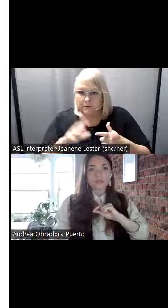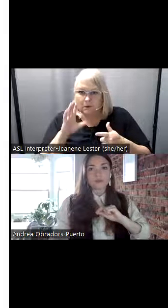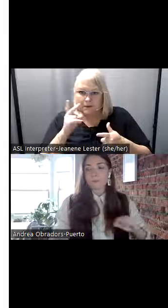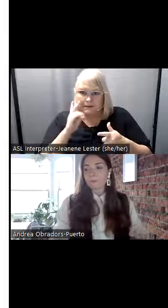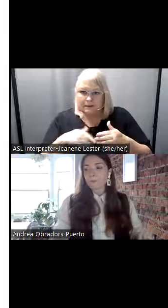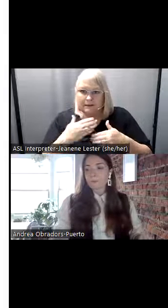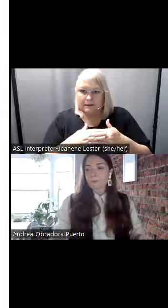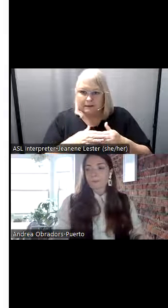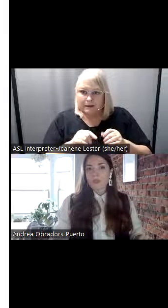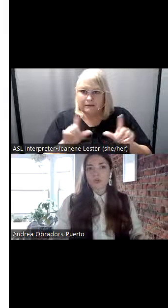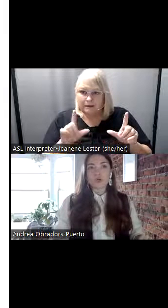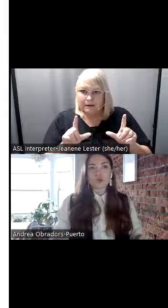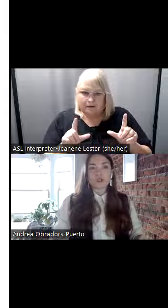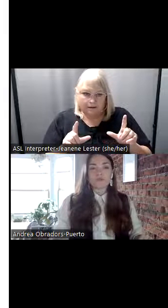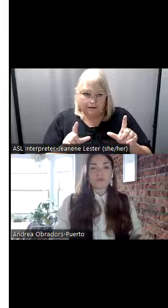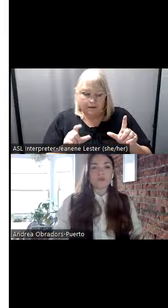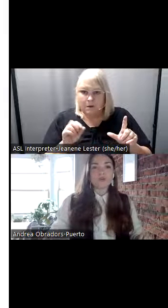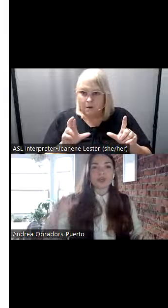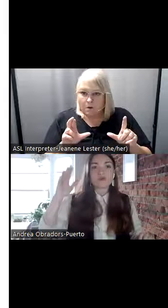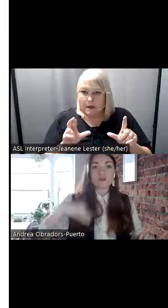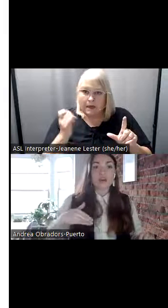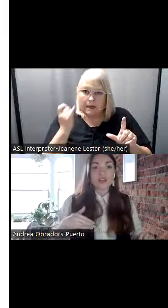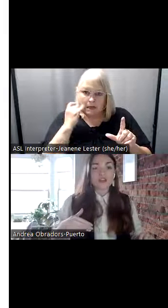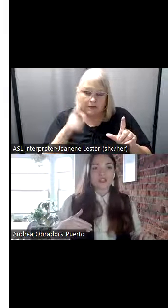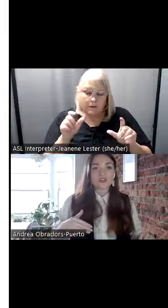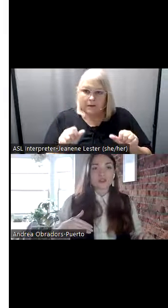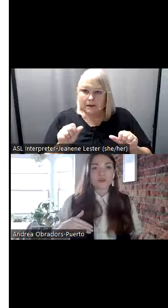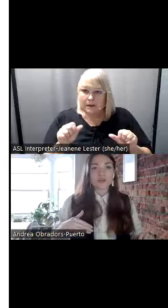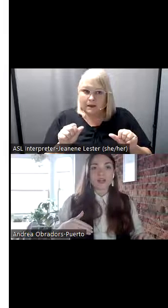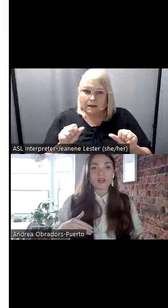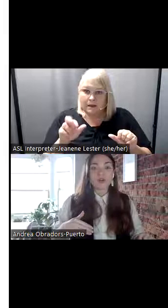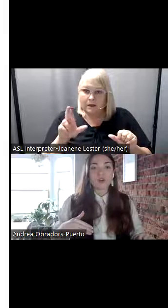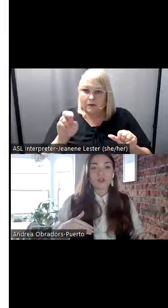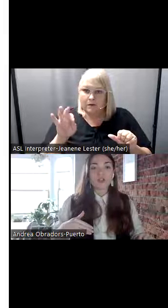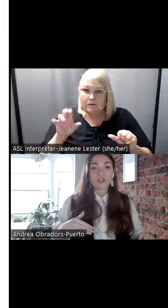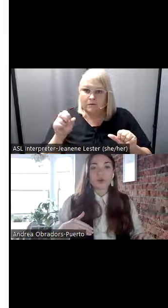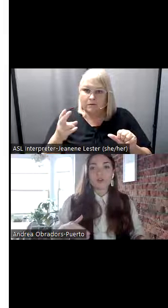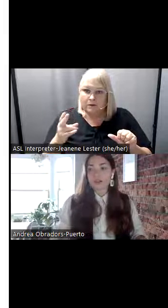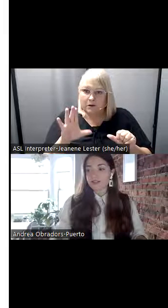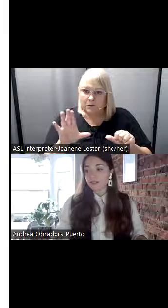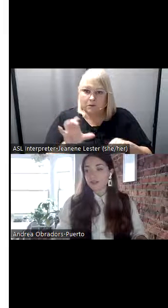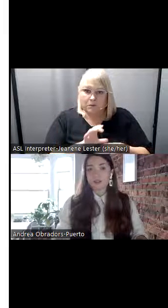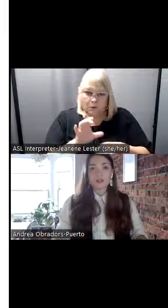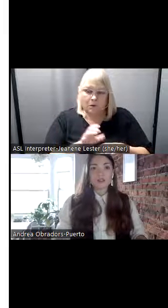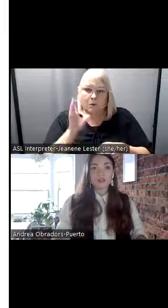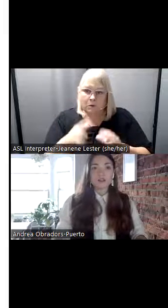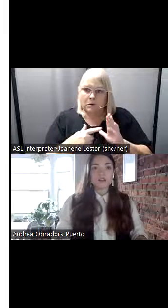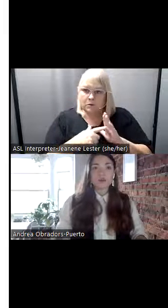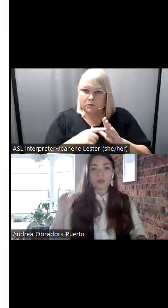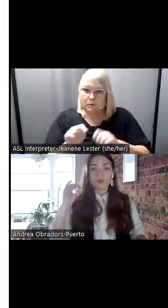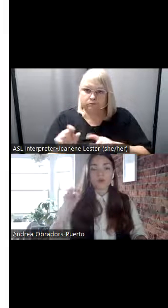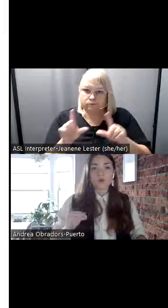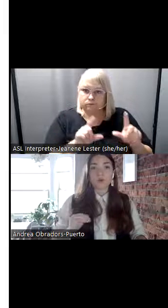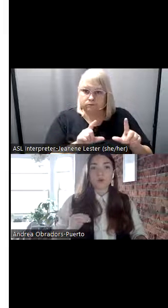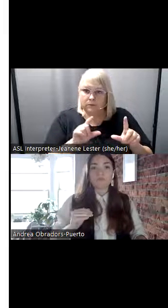next one. Or if you can refresh your screen, I'm sure that it will show the next slide